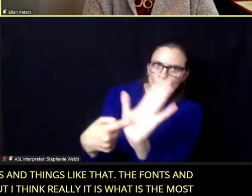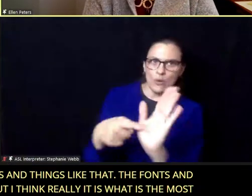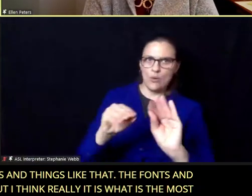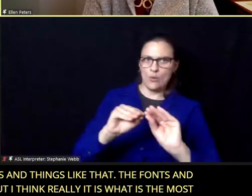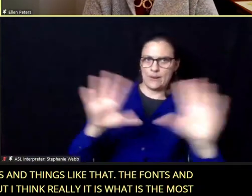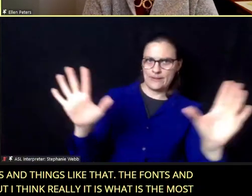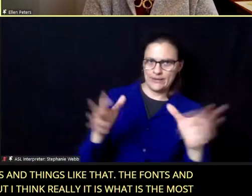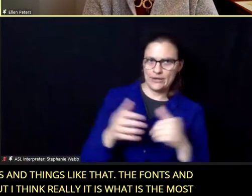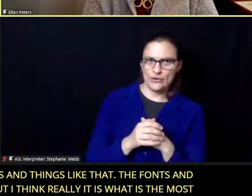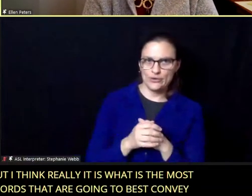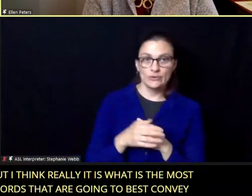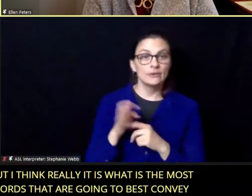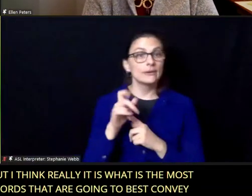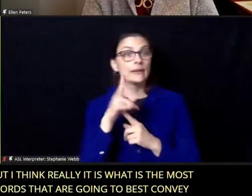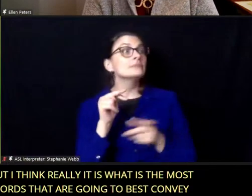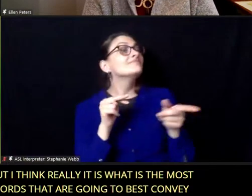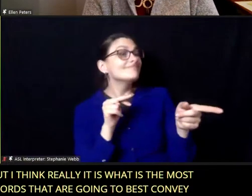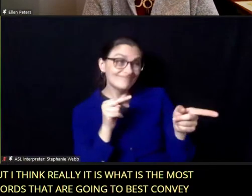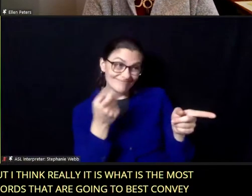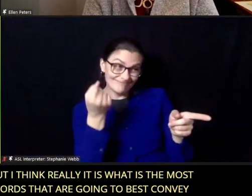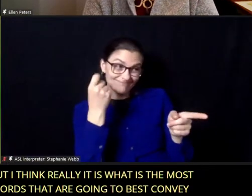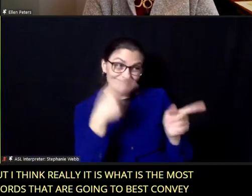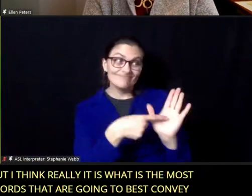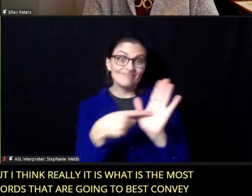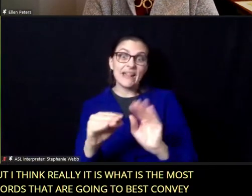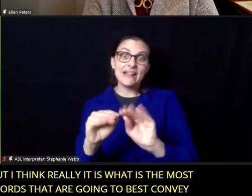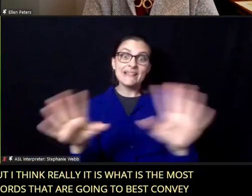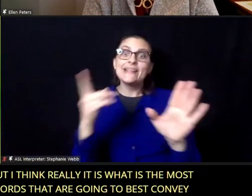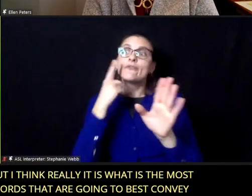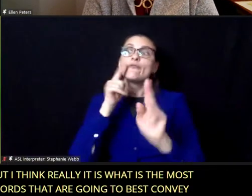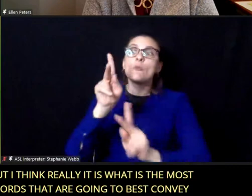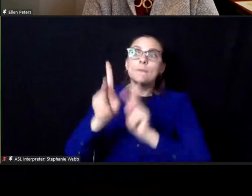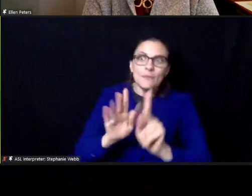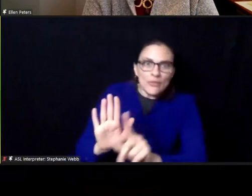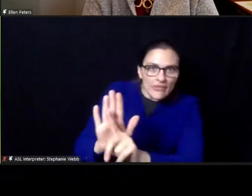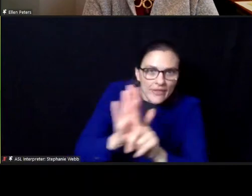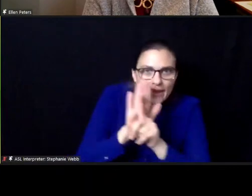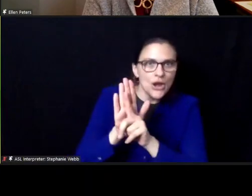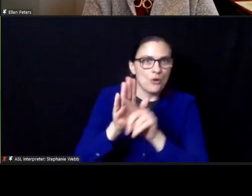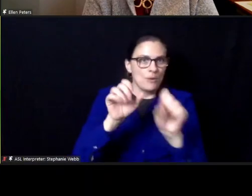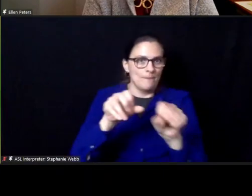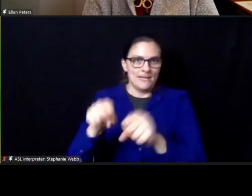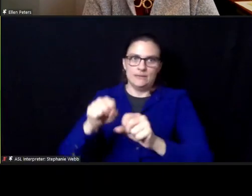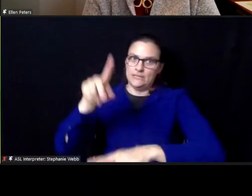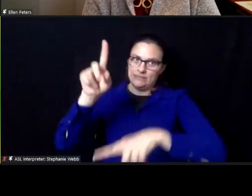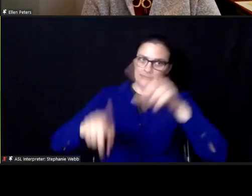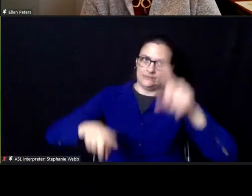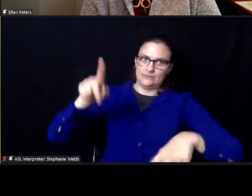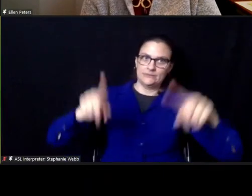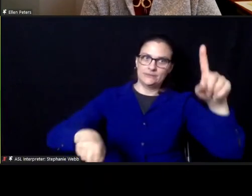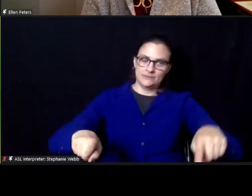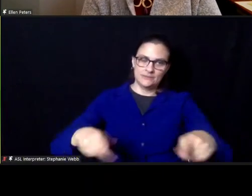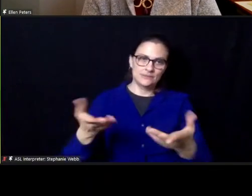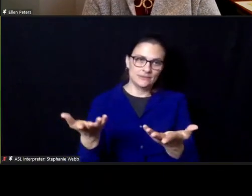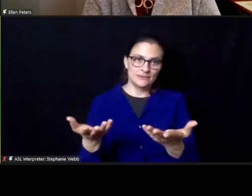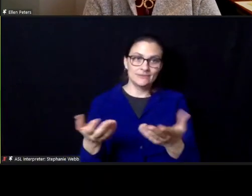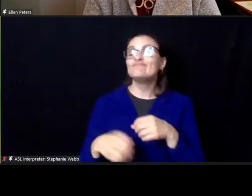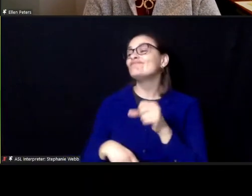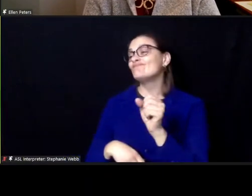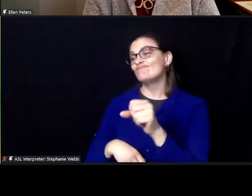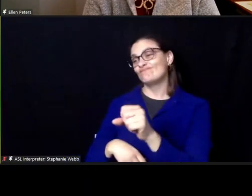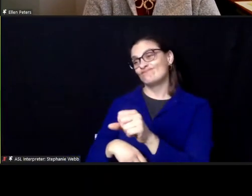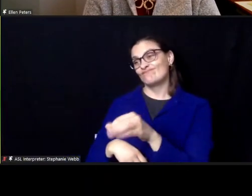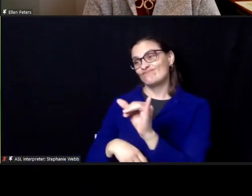in ability. Yeah. And I think, you know, if we can get beyond the, you know, putting on